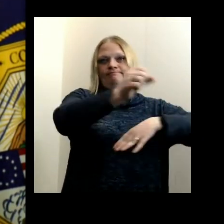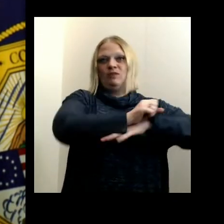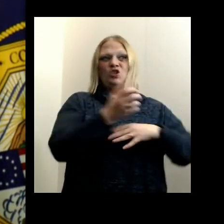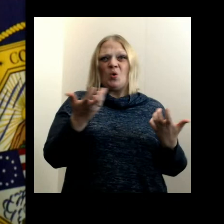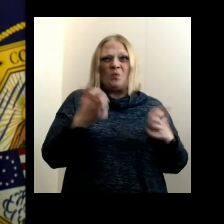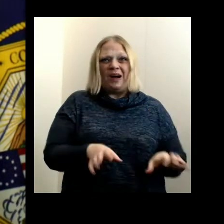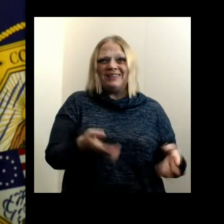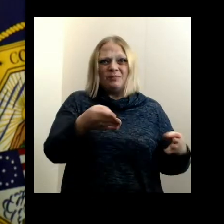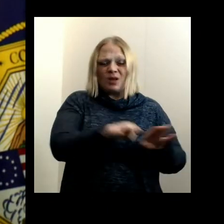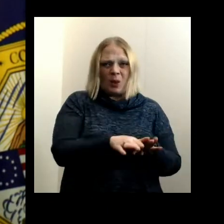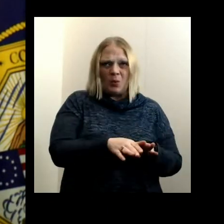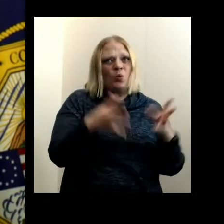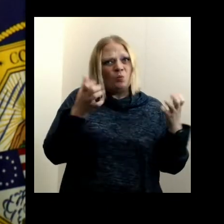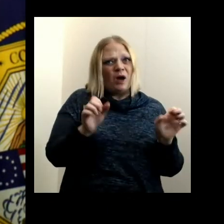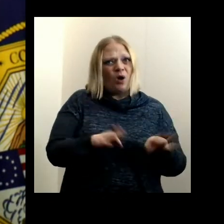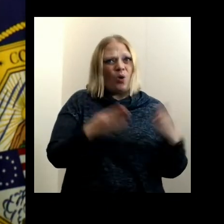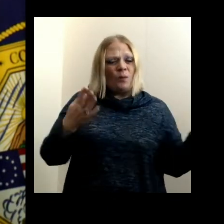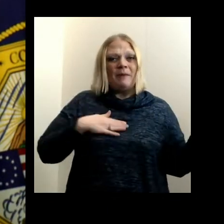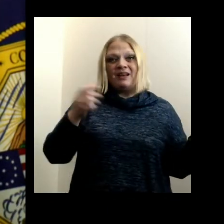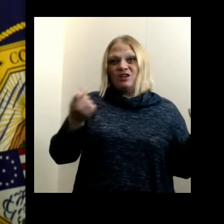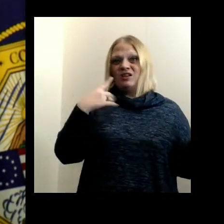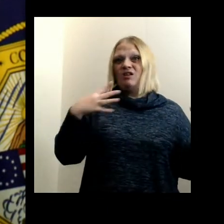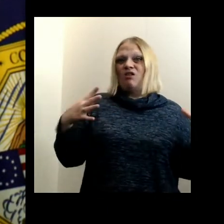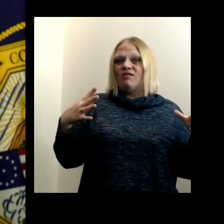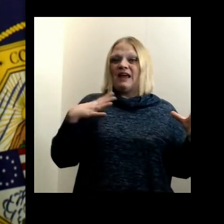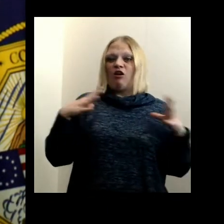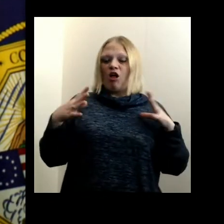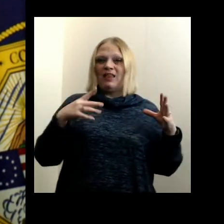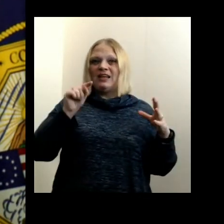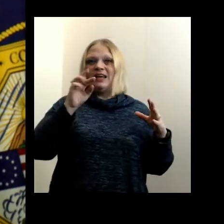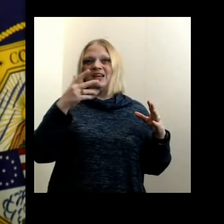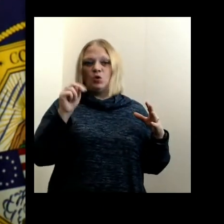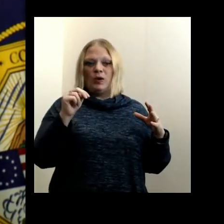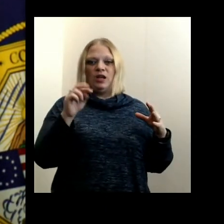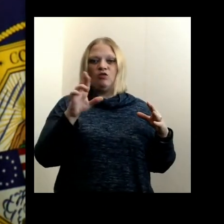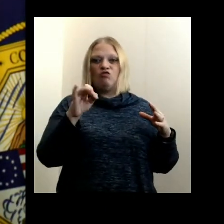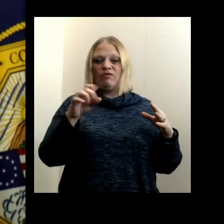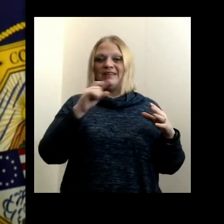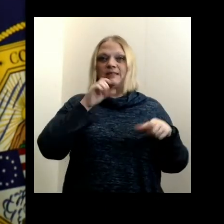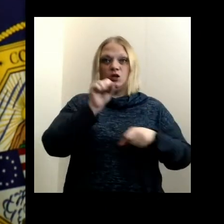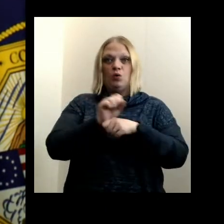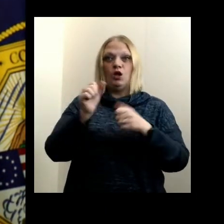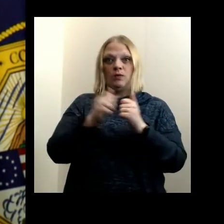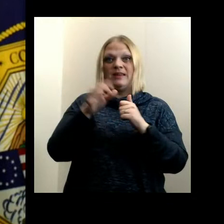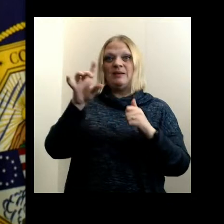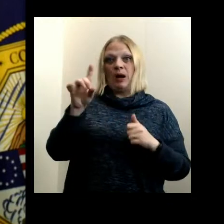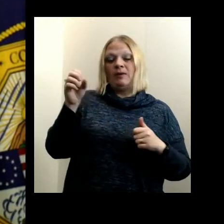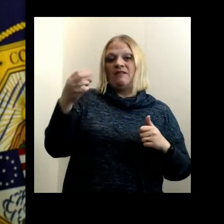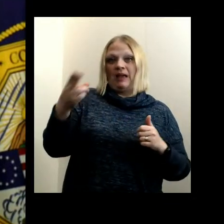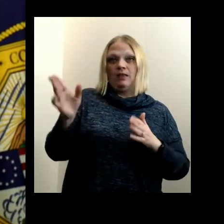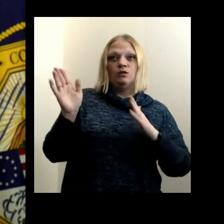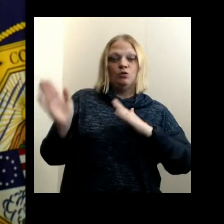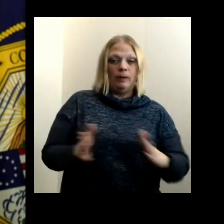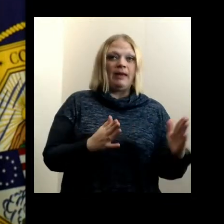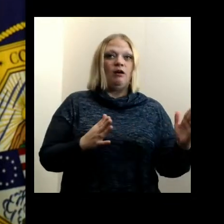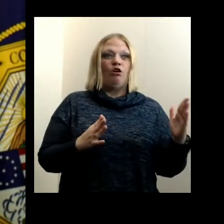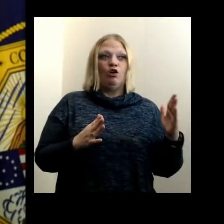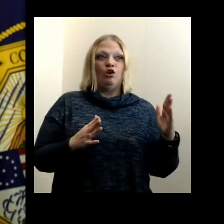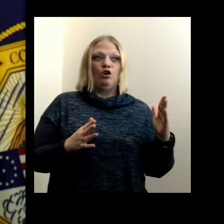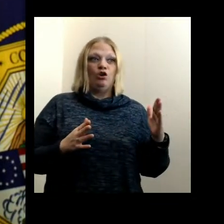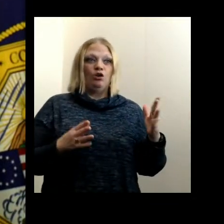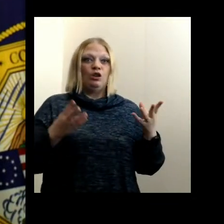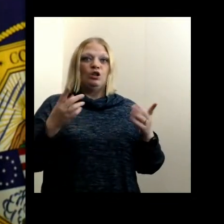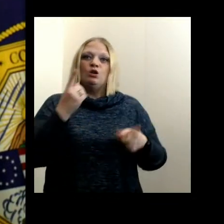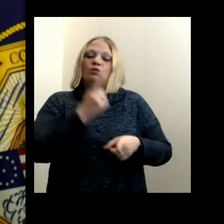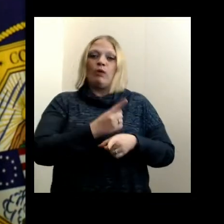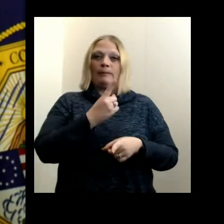them open, and I know my understanding is the Holiday Twin Rinks owner is working with our Department of Health to prepare the